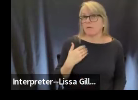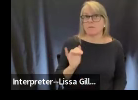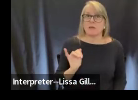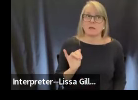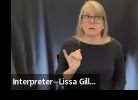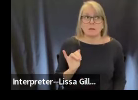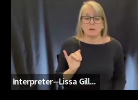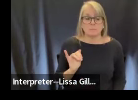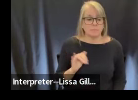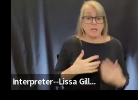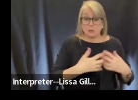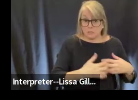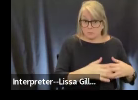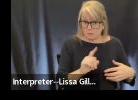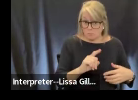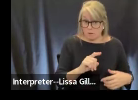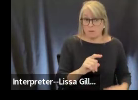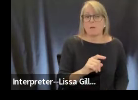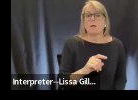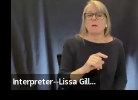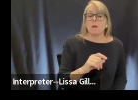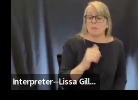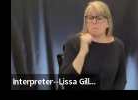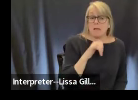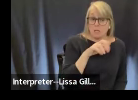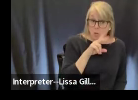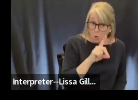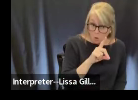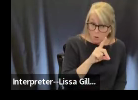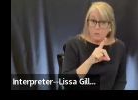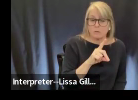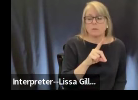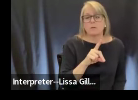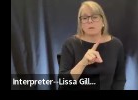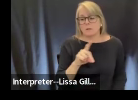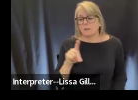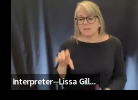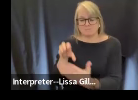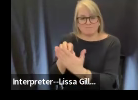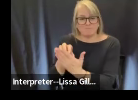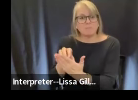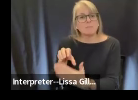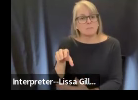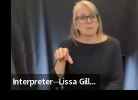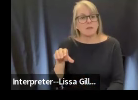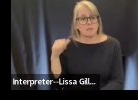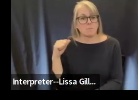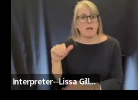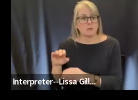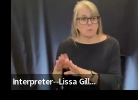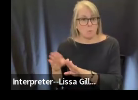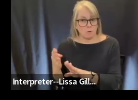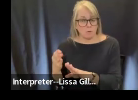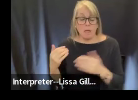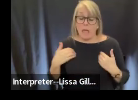the backyard somewhere, you want to have it at the back door. So that's just some advice on carbon monoxide detectors. We also have a new law right now in our state